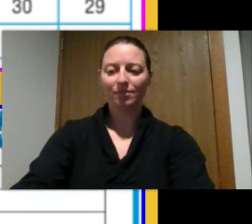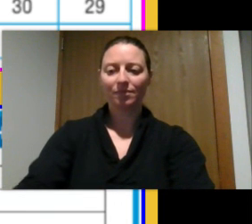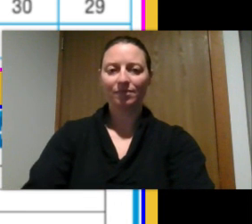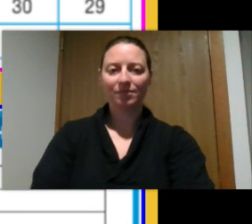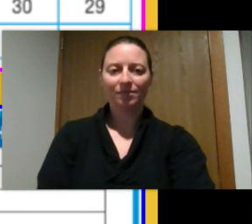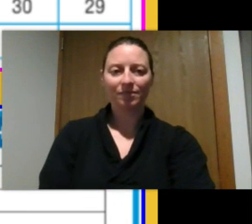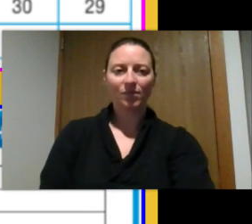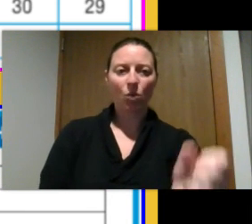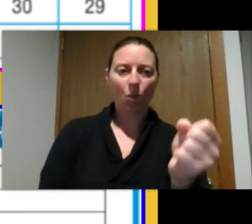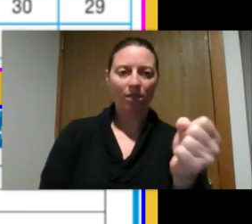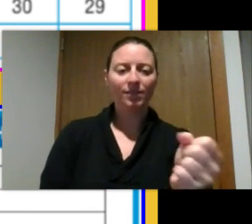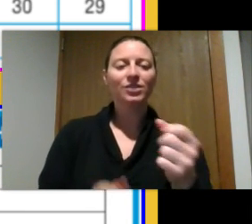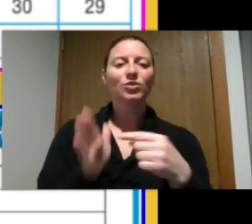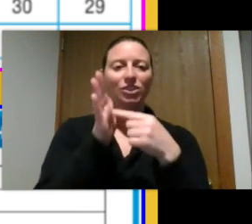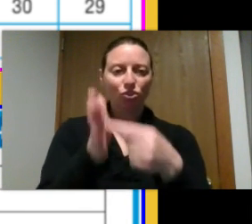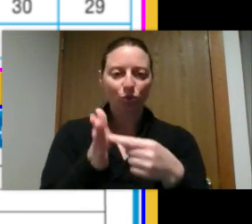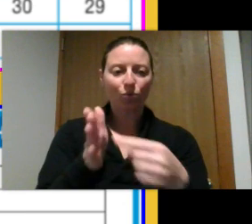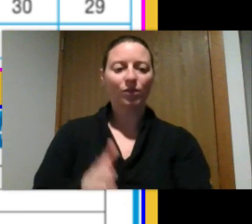6,